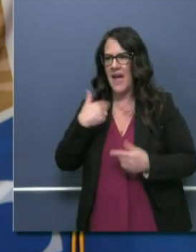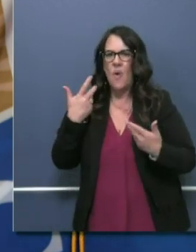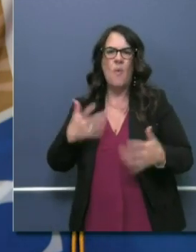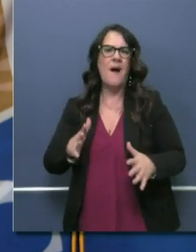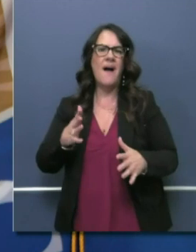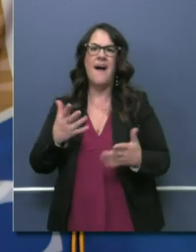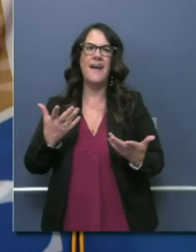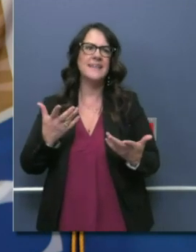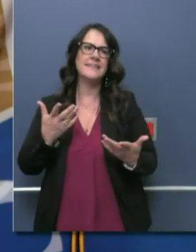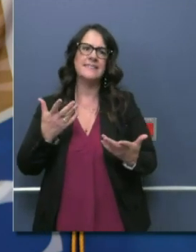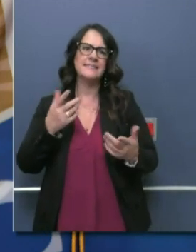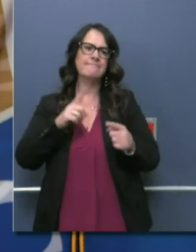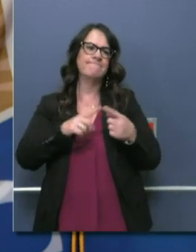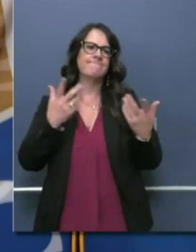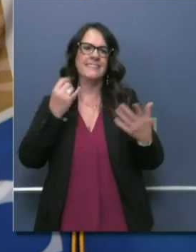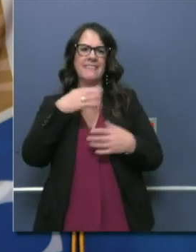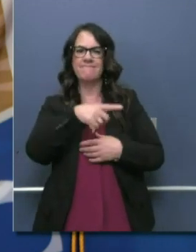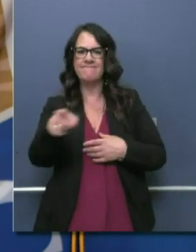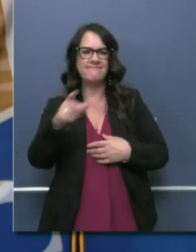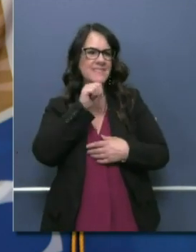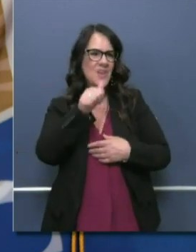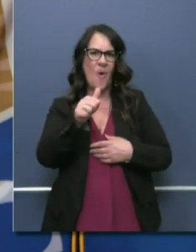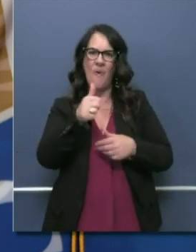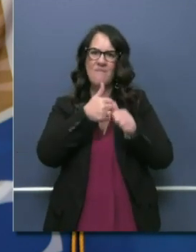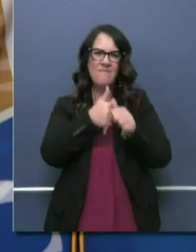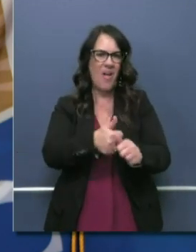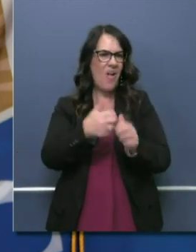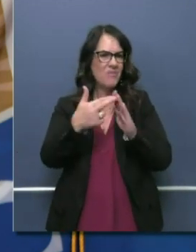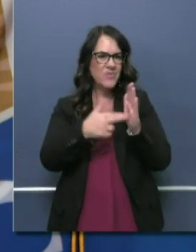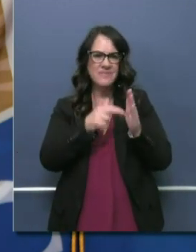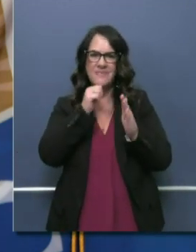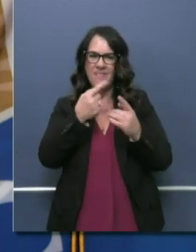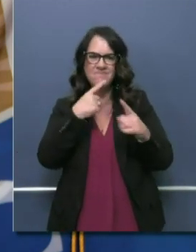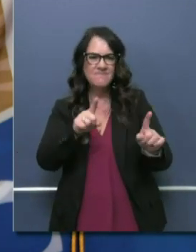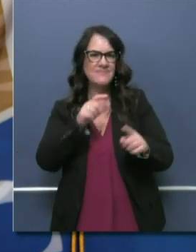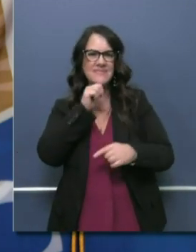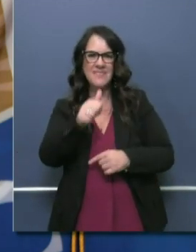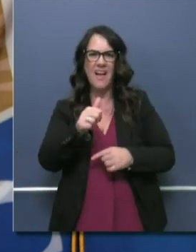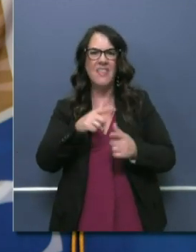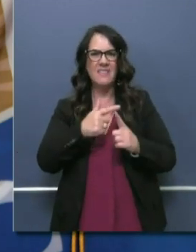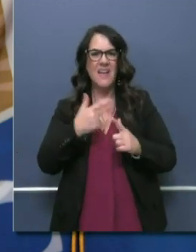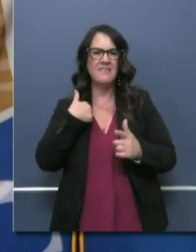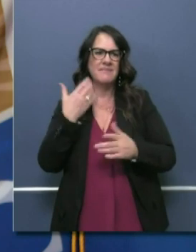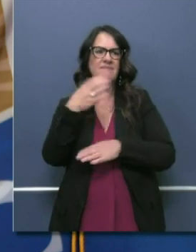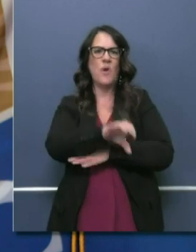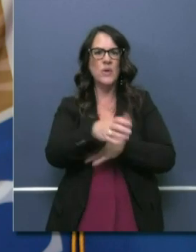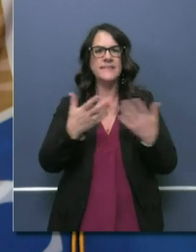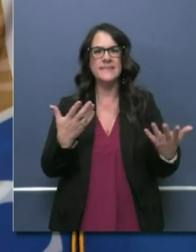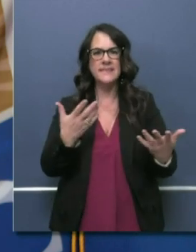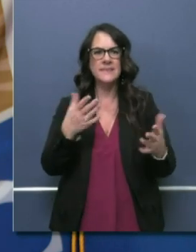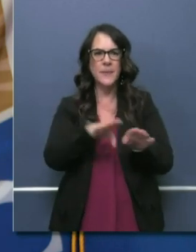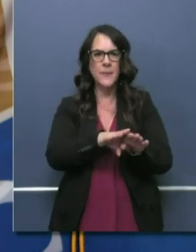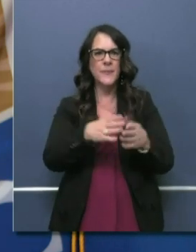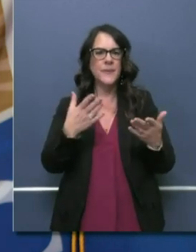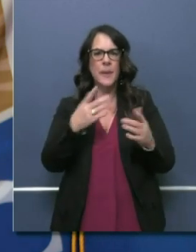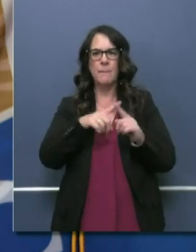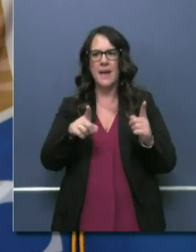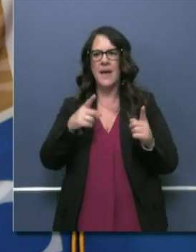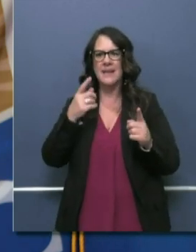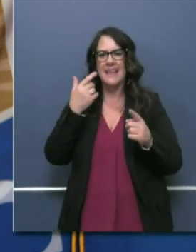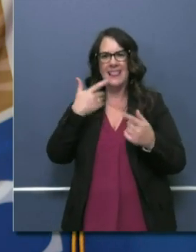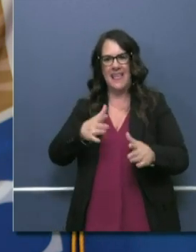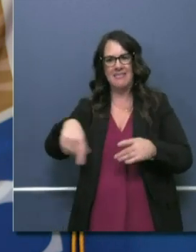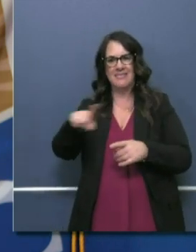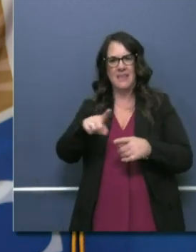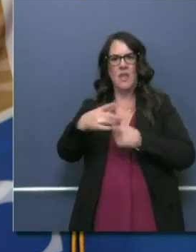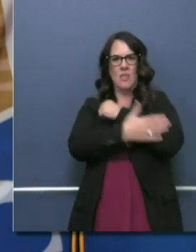position. Or if I am, no problem. We will do what we have to do. But mostly it's enforced at the local level. The enforcement doesn't occur at the local level. The